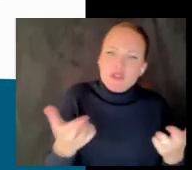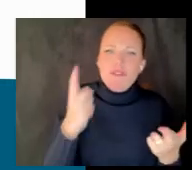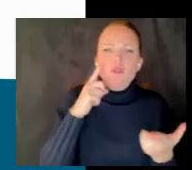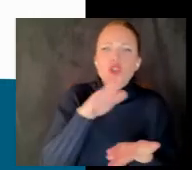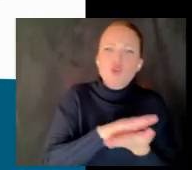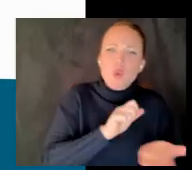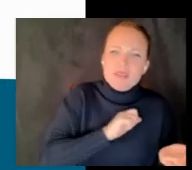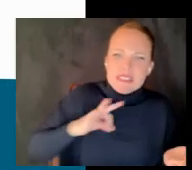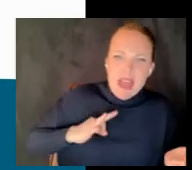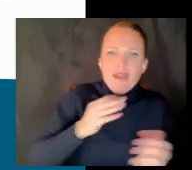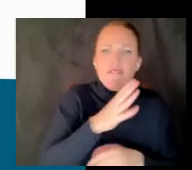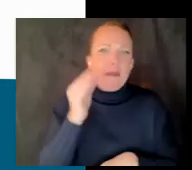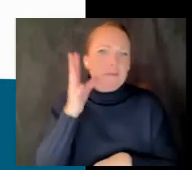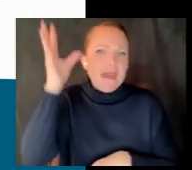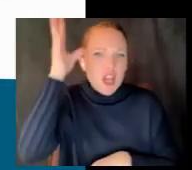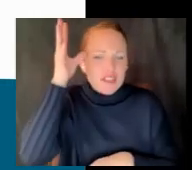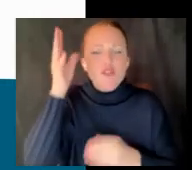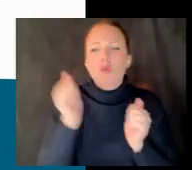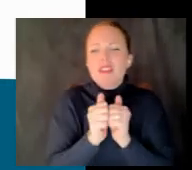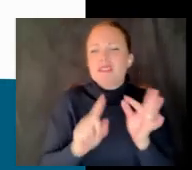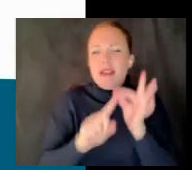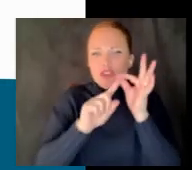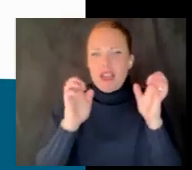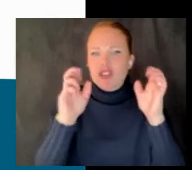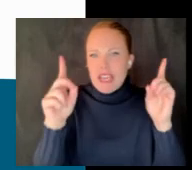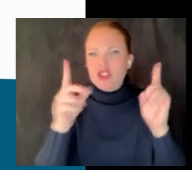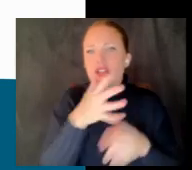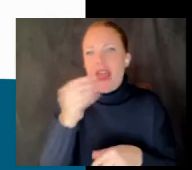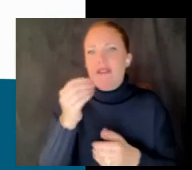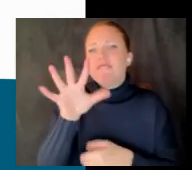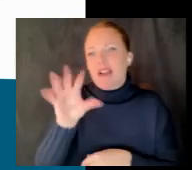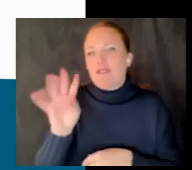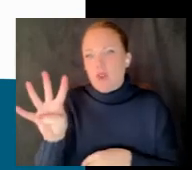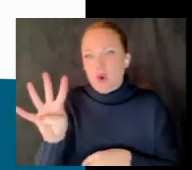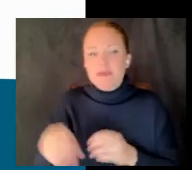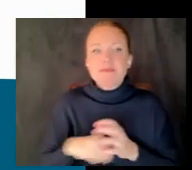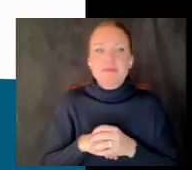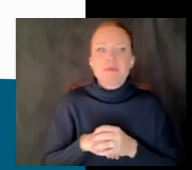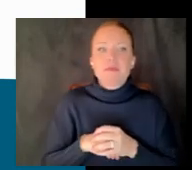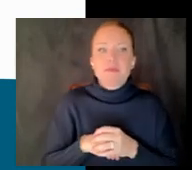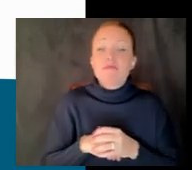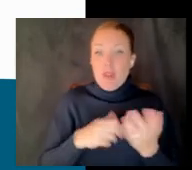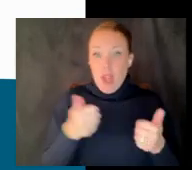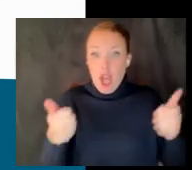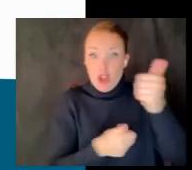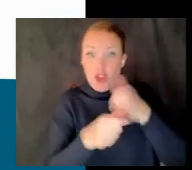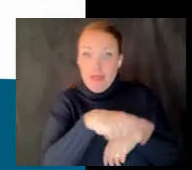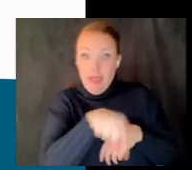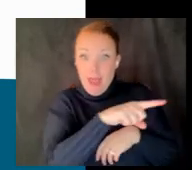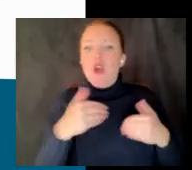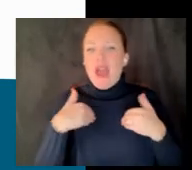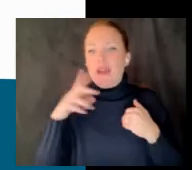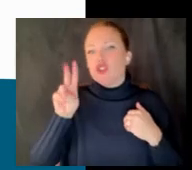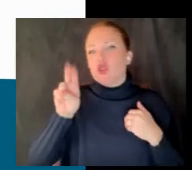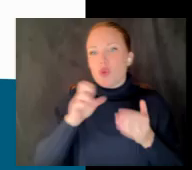special education and Section 504. Within the Office of Special Education Procedural Support, there are also due process